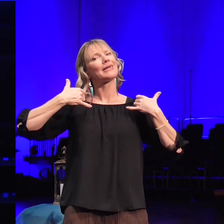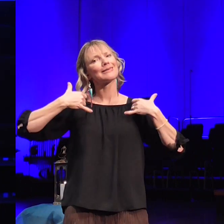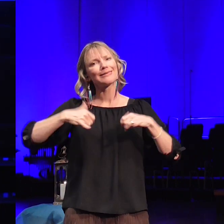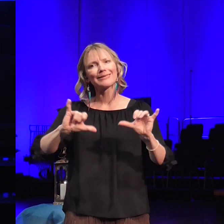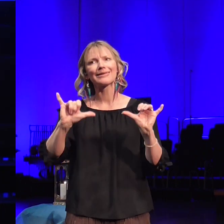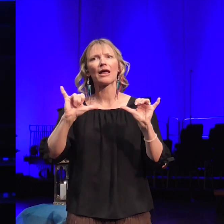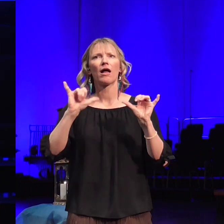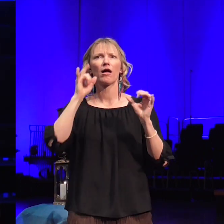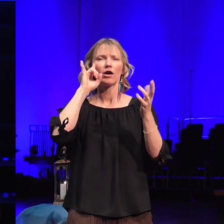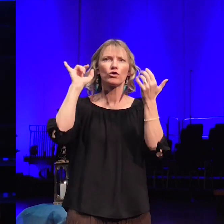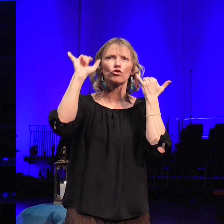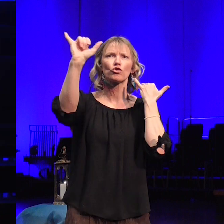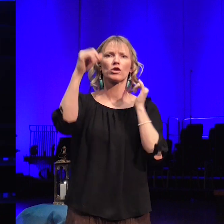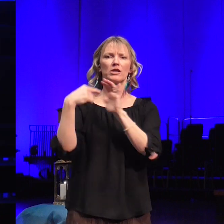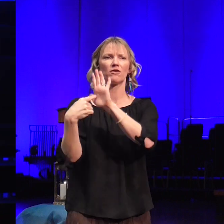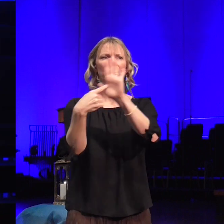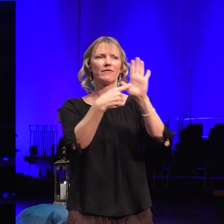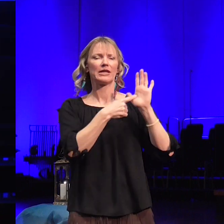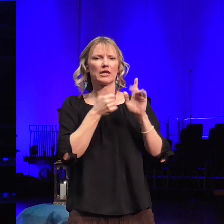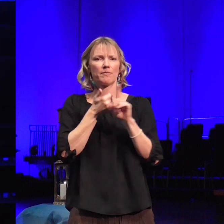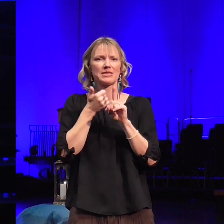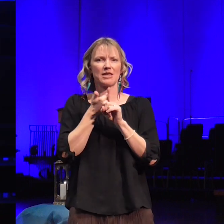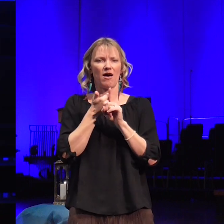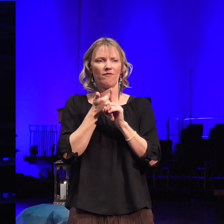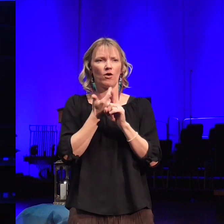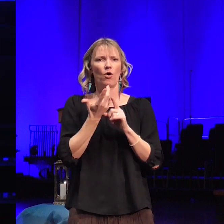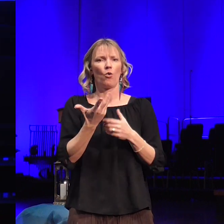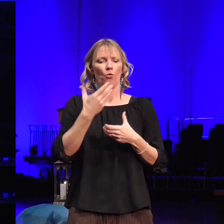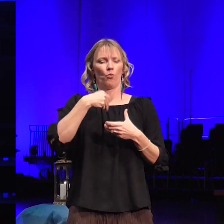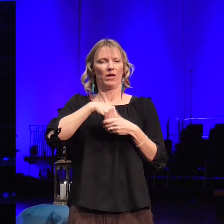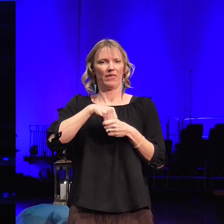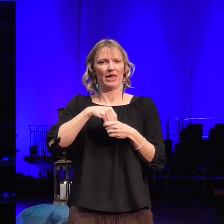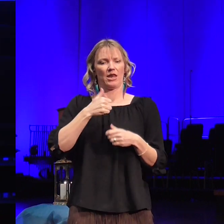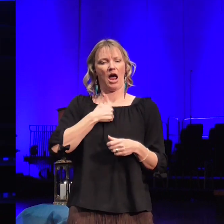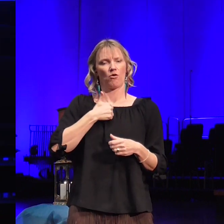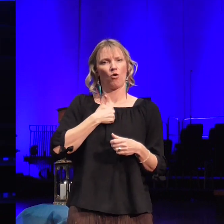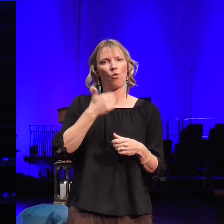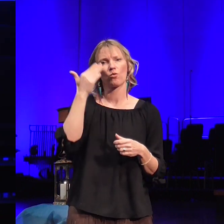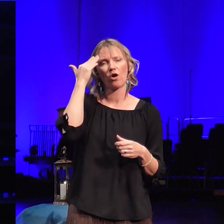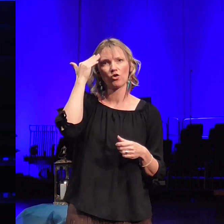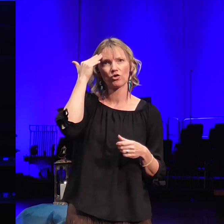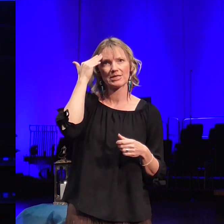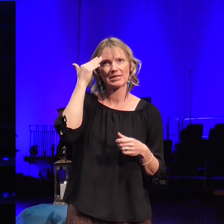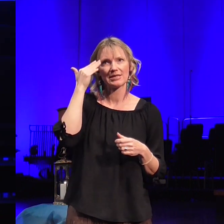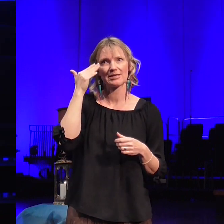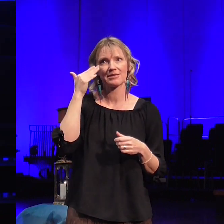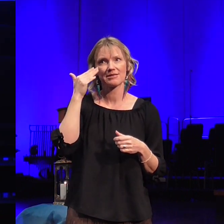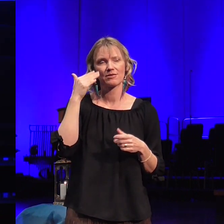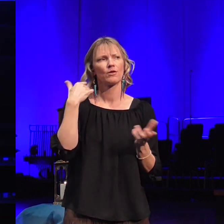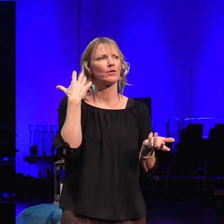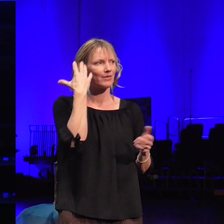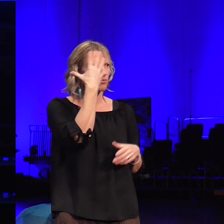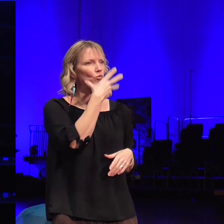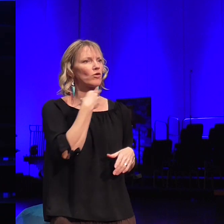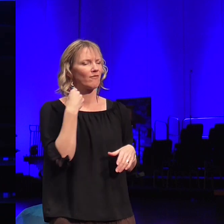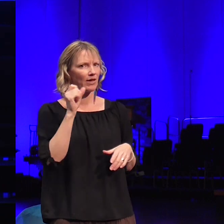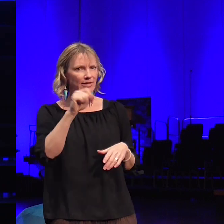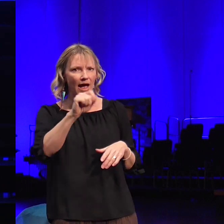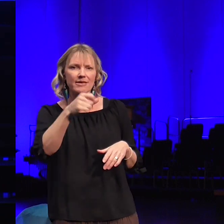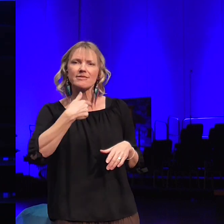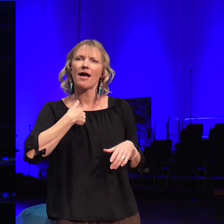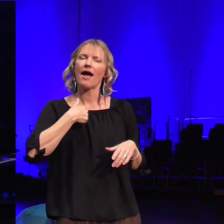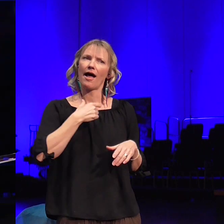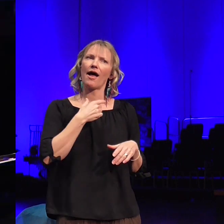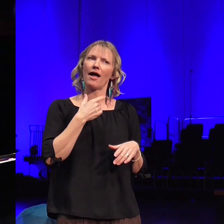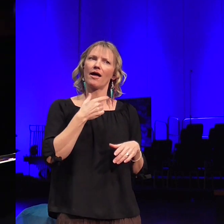eternally revealed himself in the innermost recesses of our own consciousness. Beautiful. Yes. Yes, I love